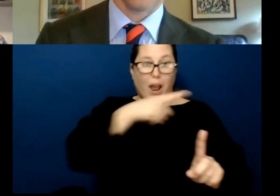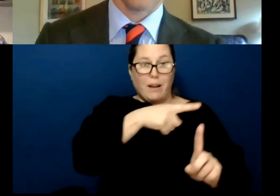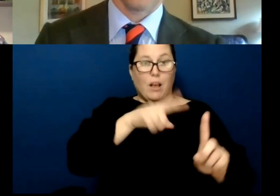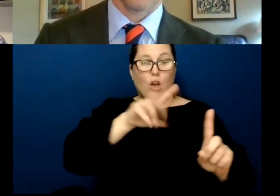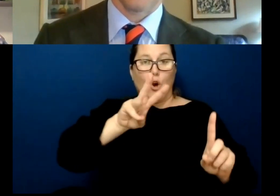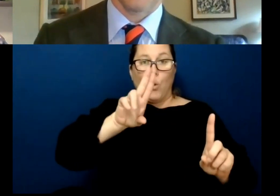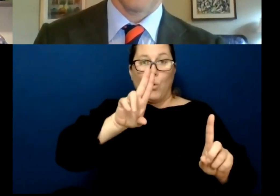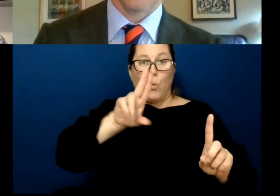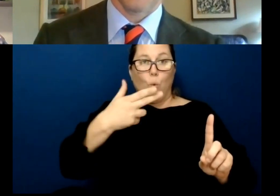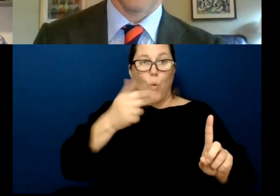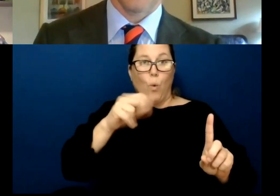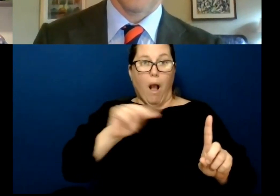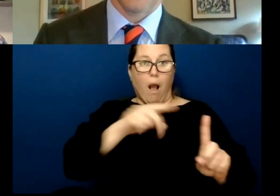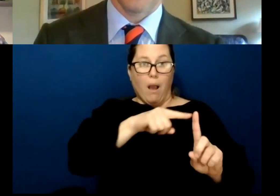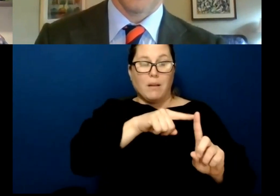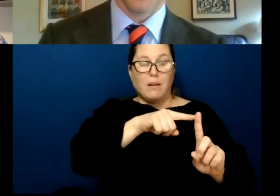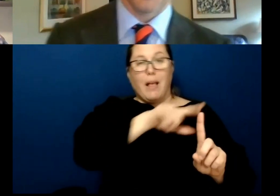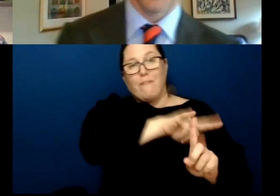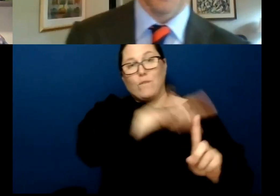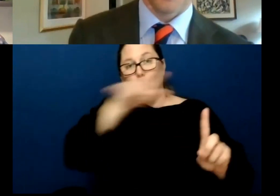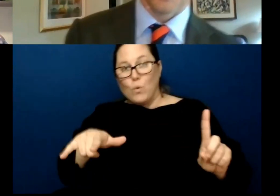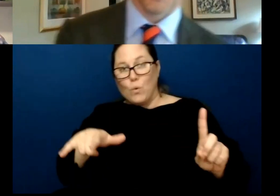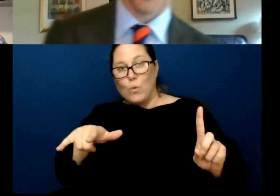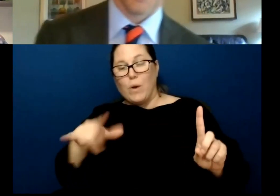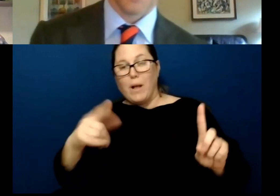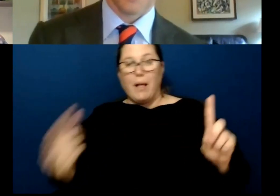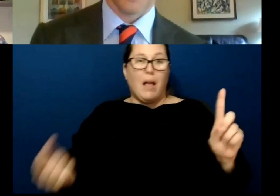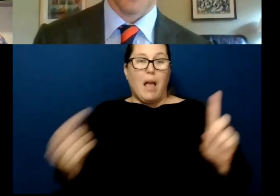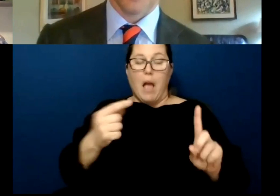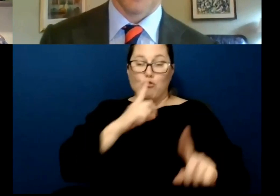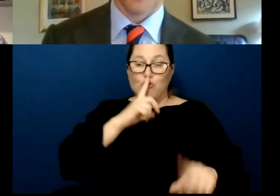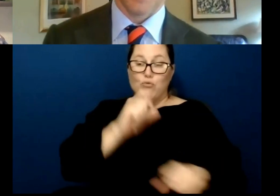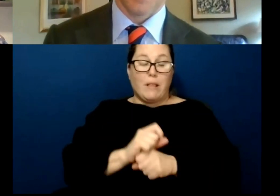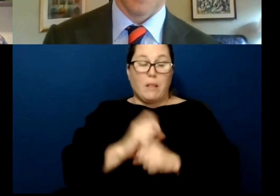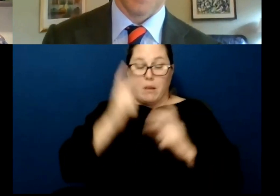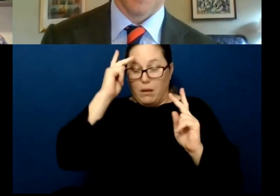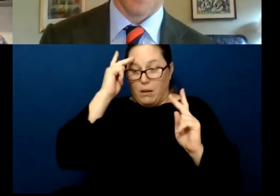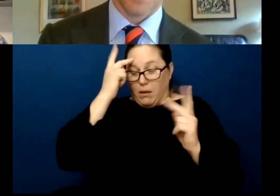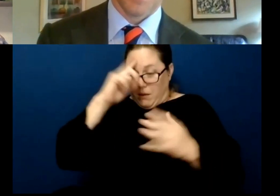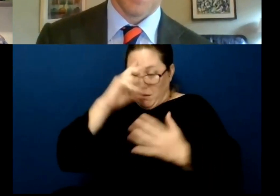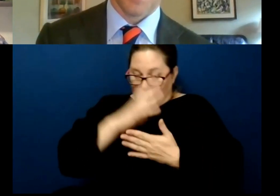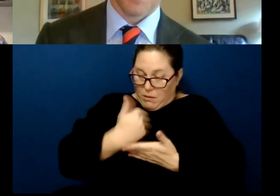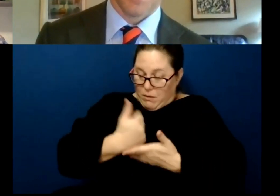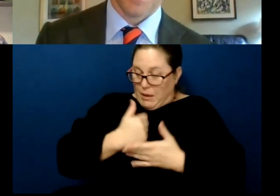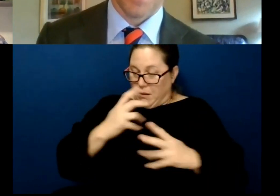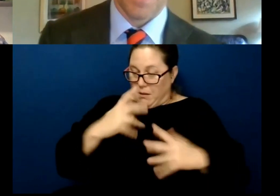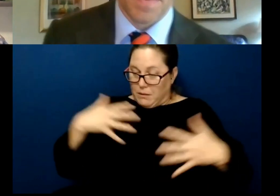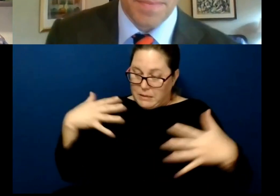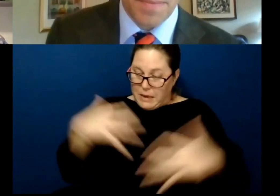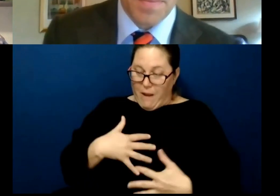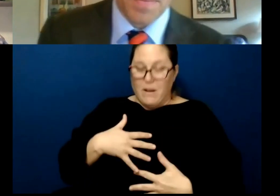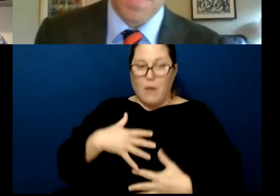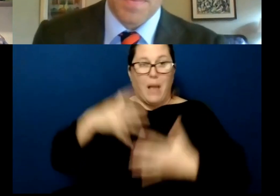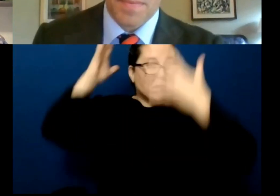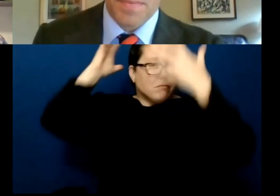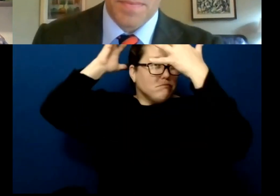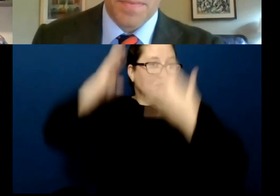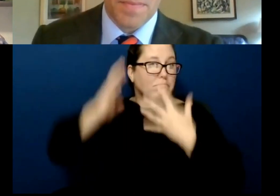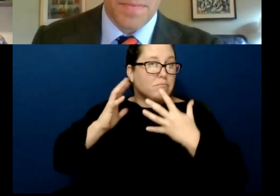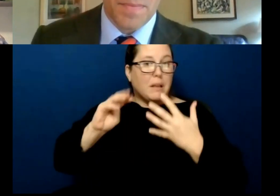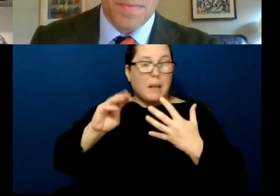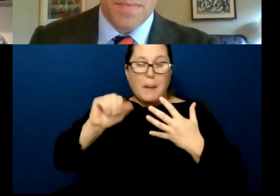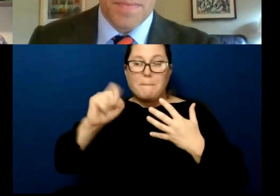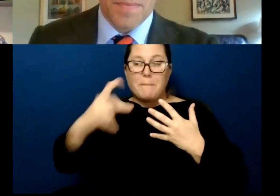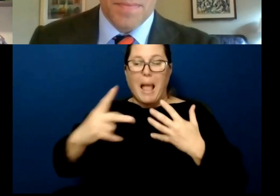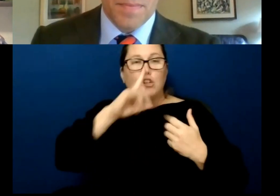right before it was even here. And it was terrifying. And we wore these giant papper masks, like something you would see from